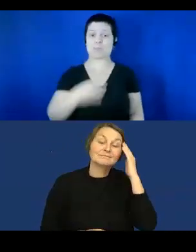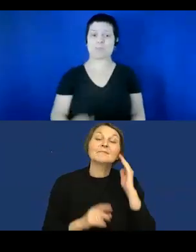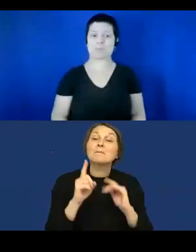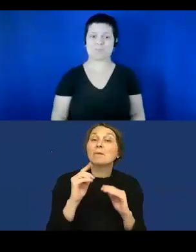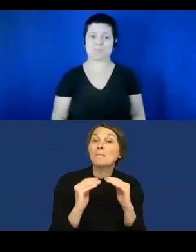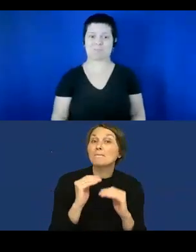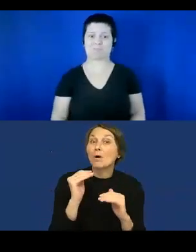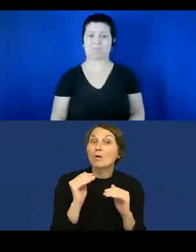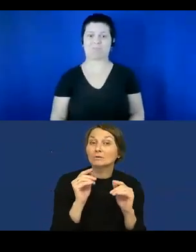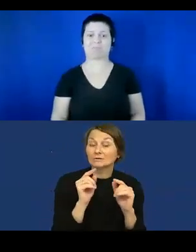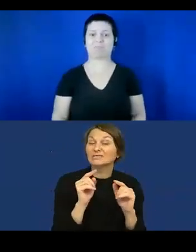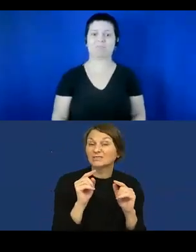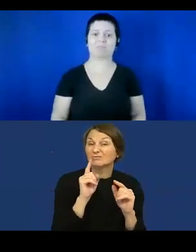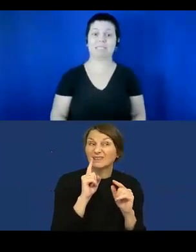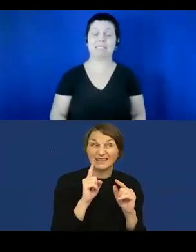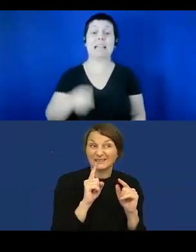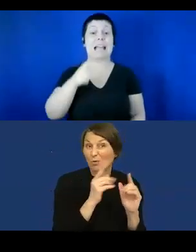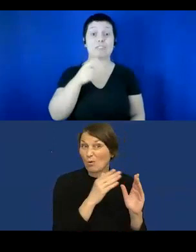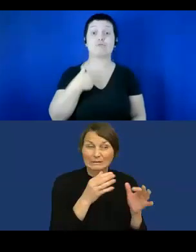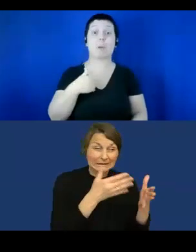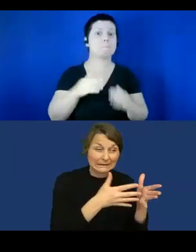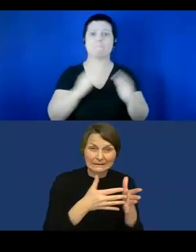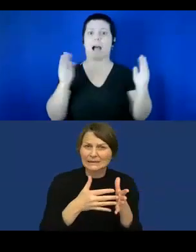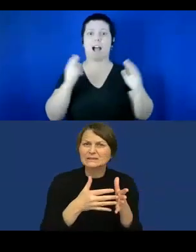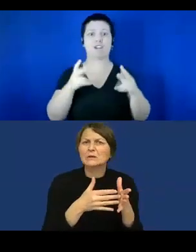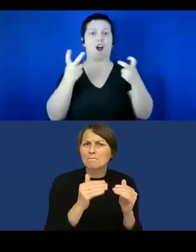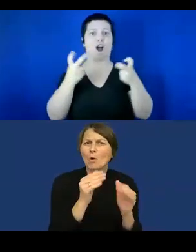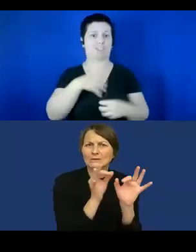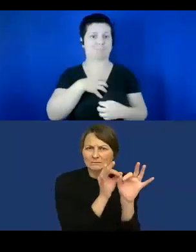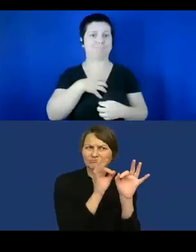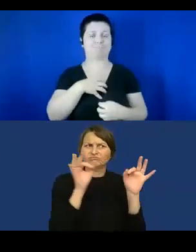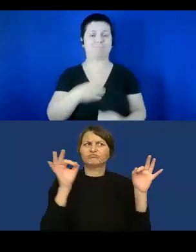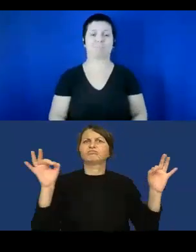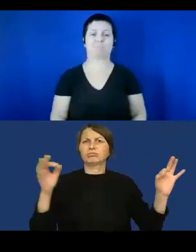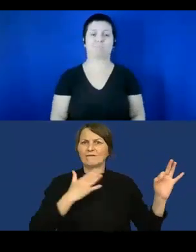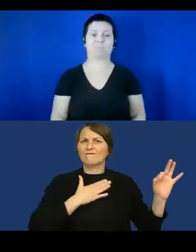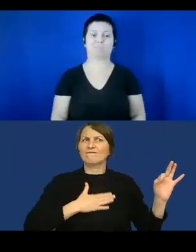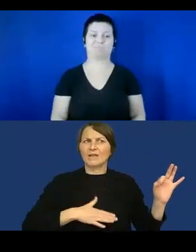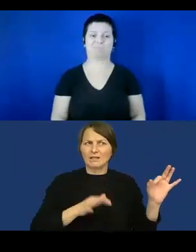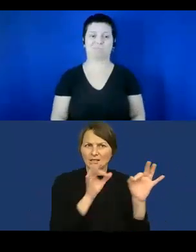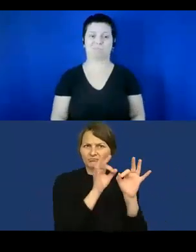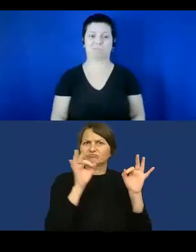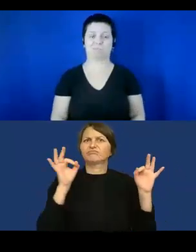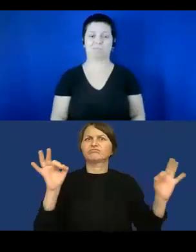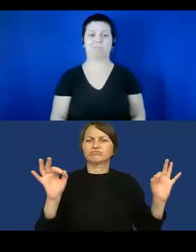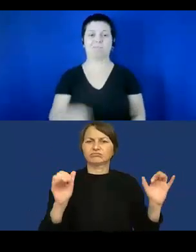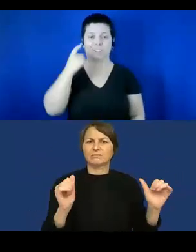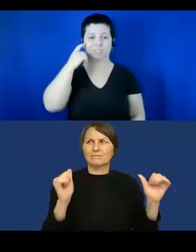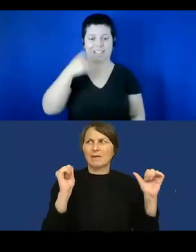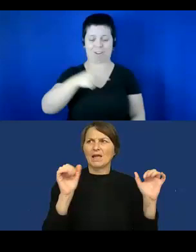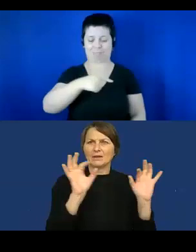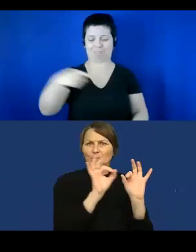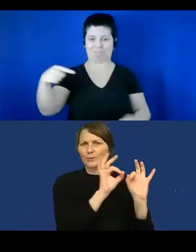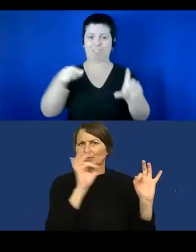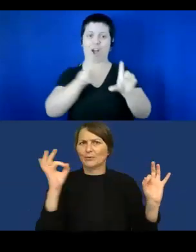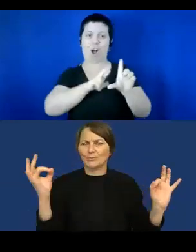the conditions that we tried. In between these two most extreme conditions, we have the situation